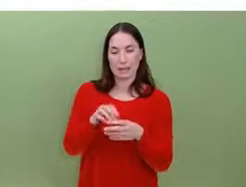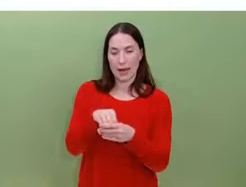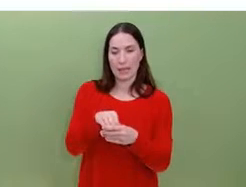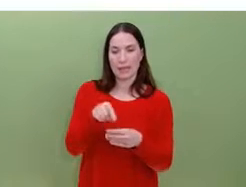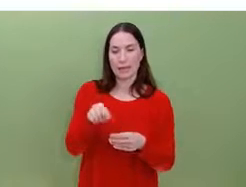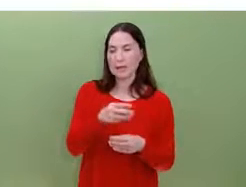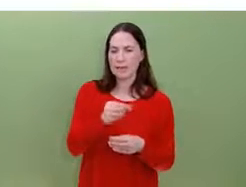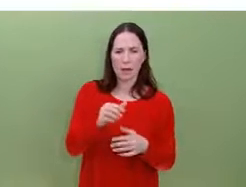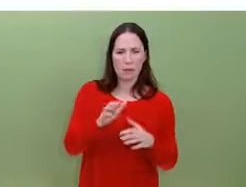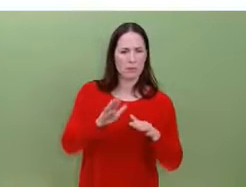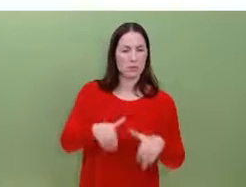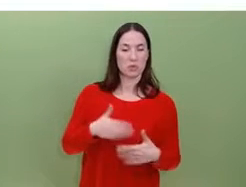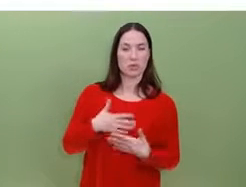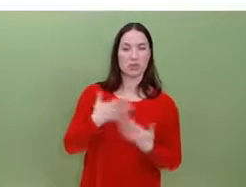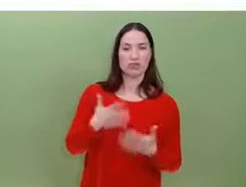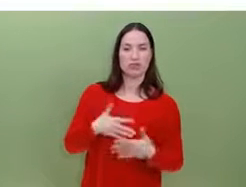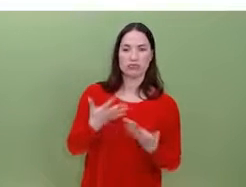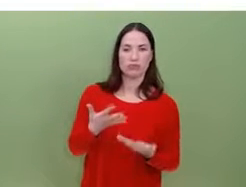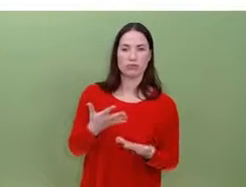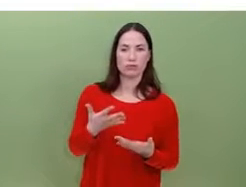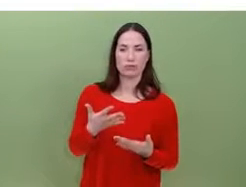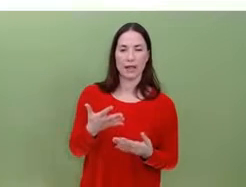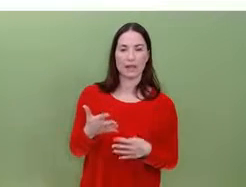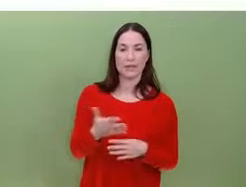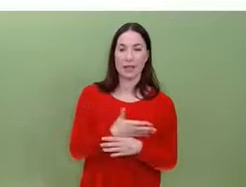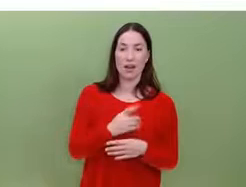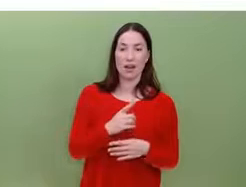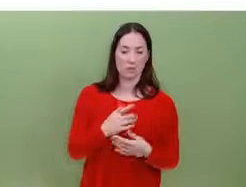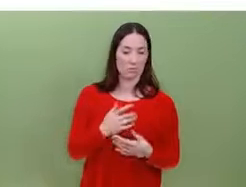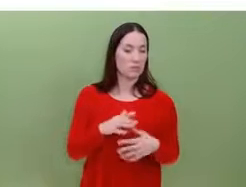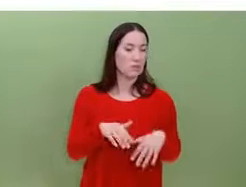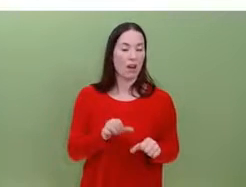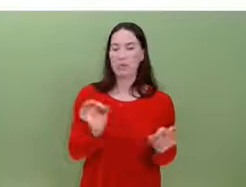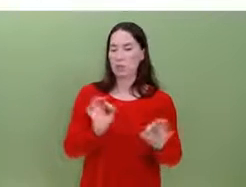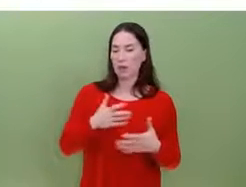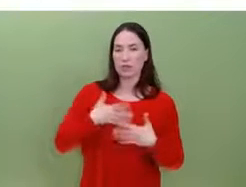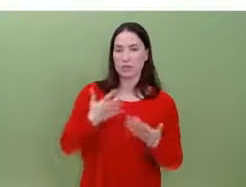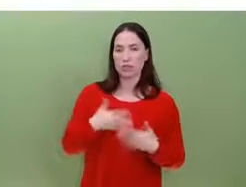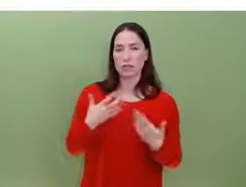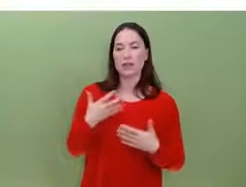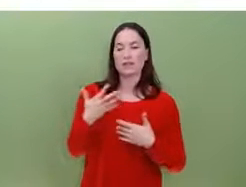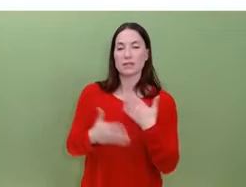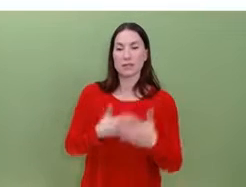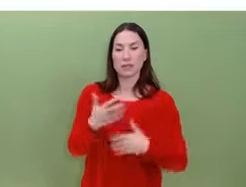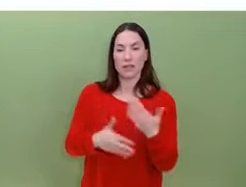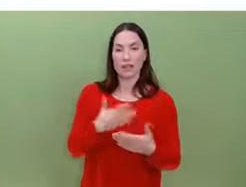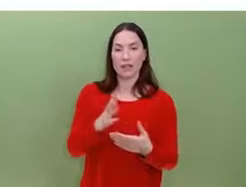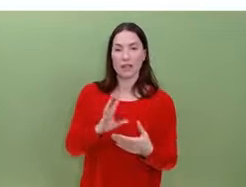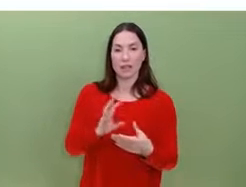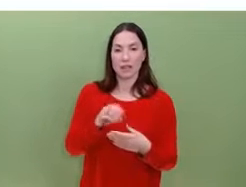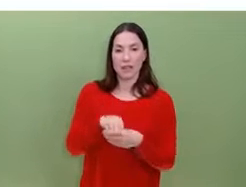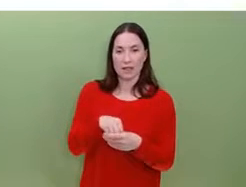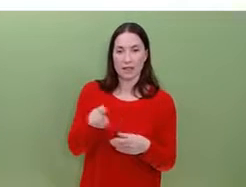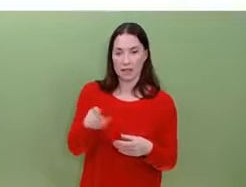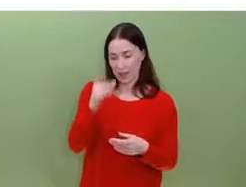distressed in the first place to have that platform to feel much more